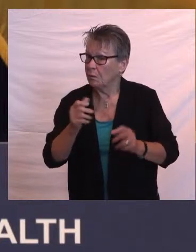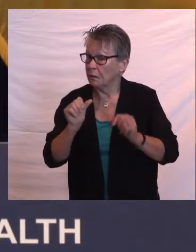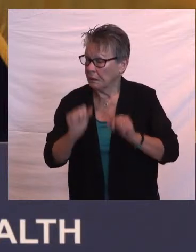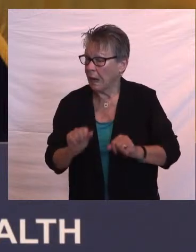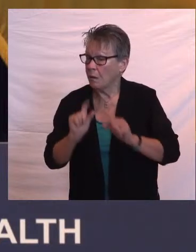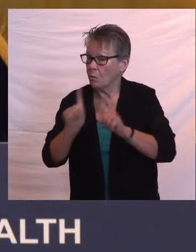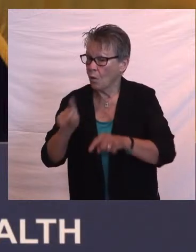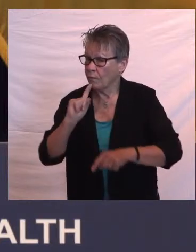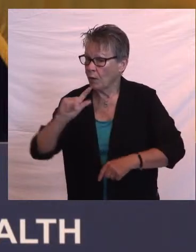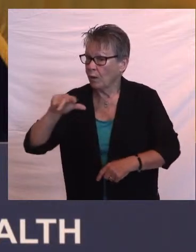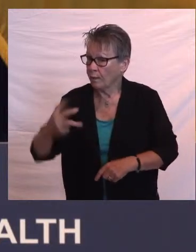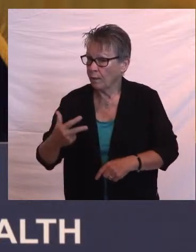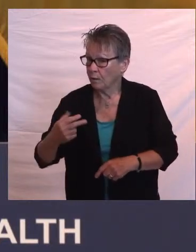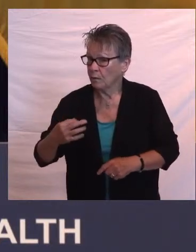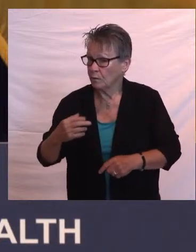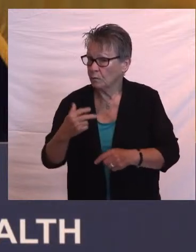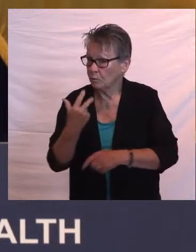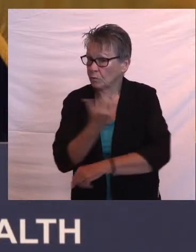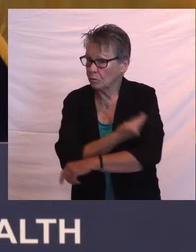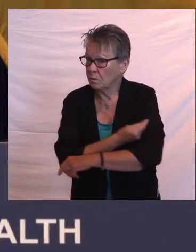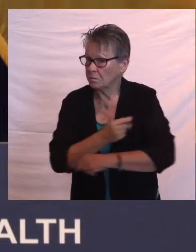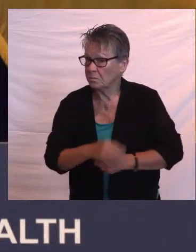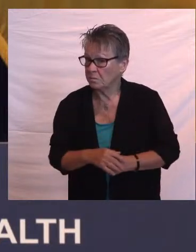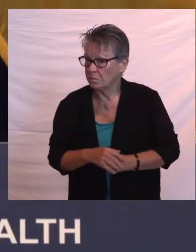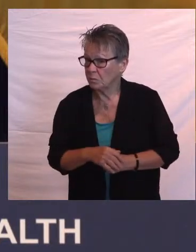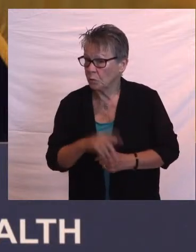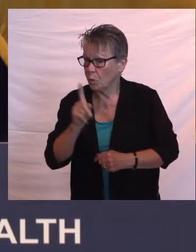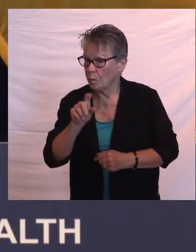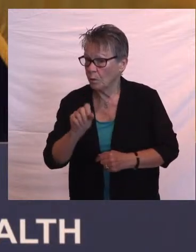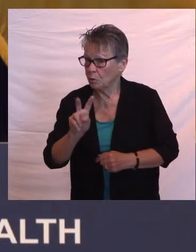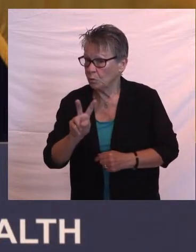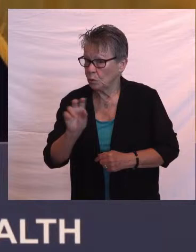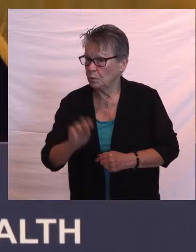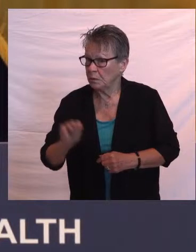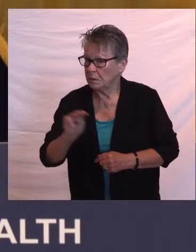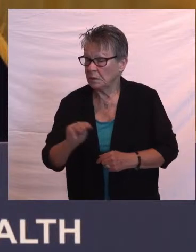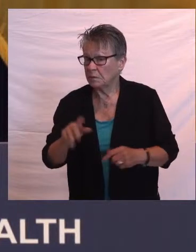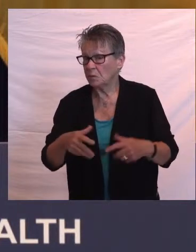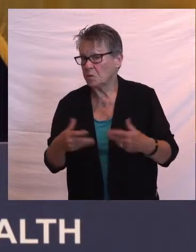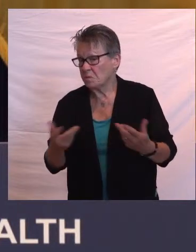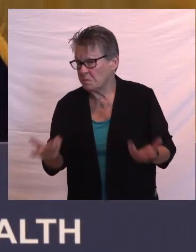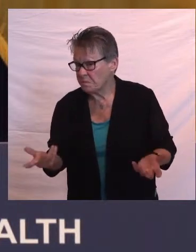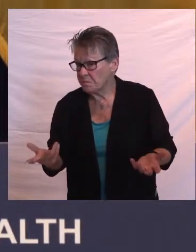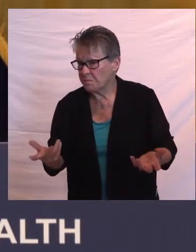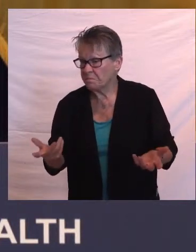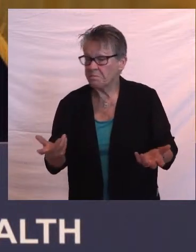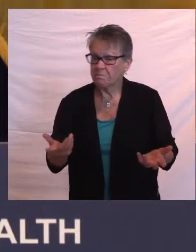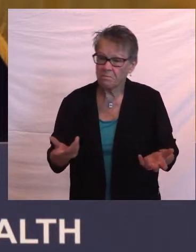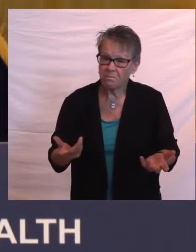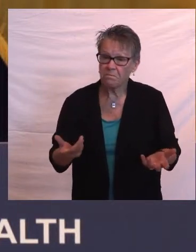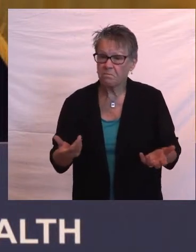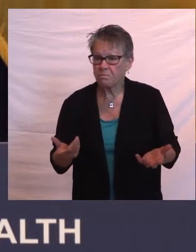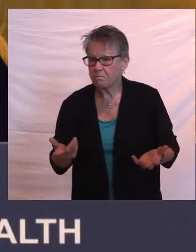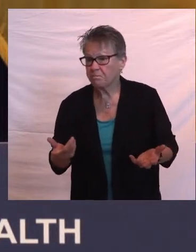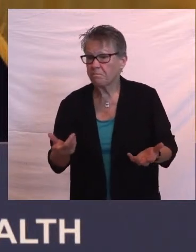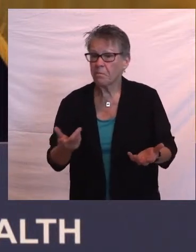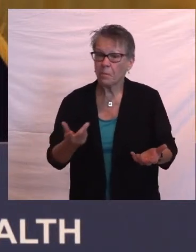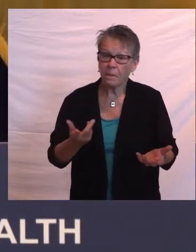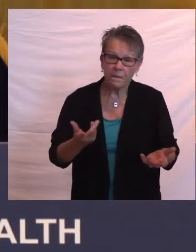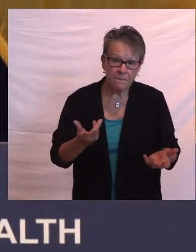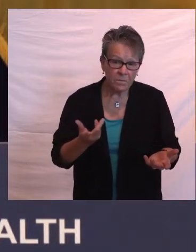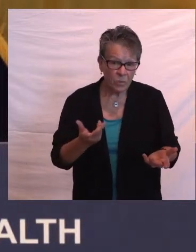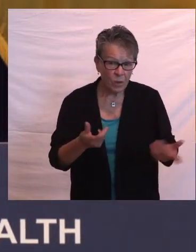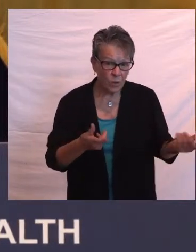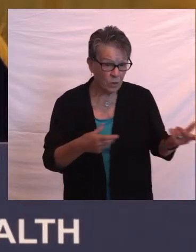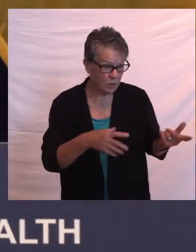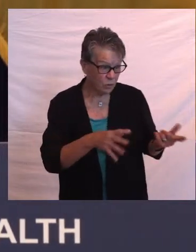put them on pace later this week to be at the 6-month mark. Anything you want to add to that,